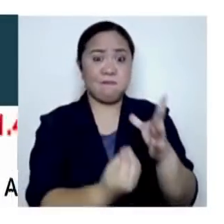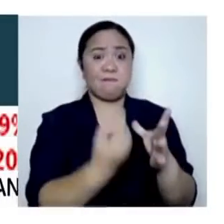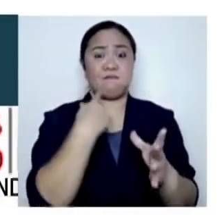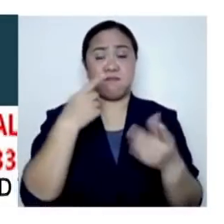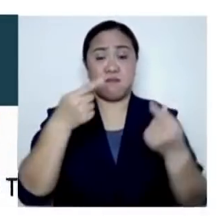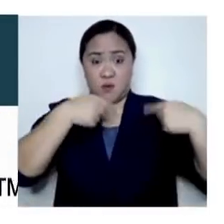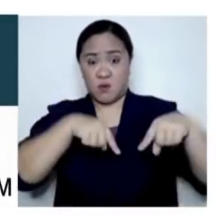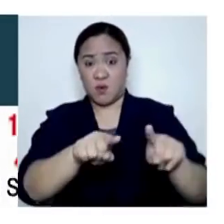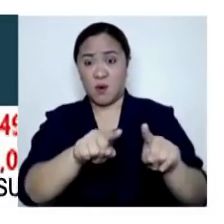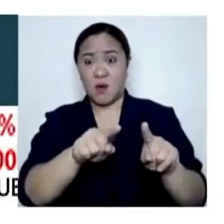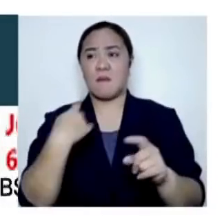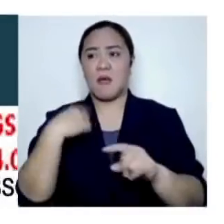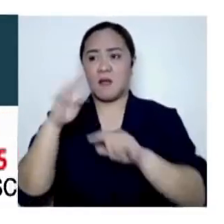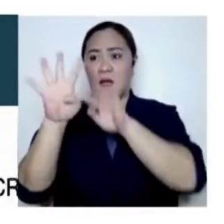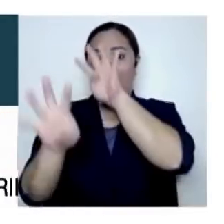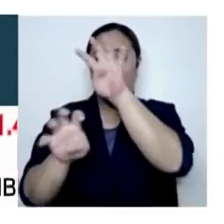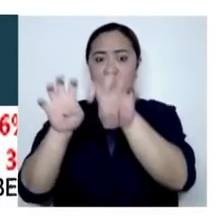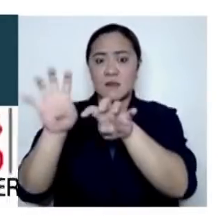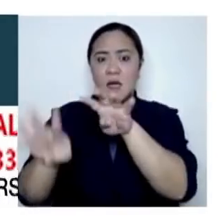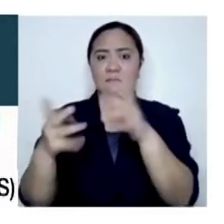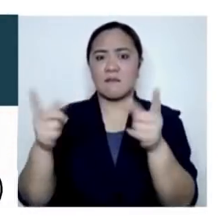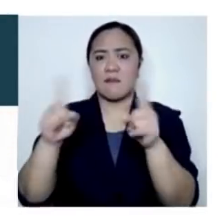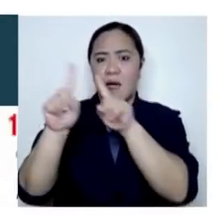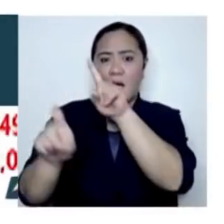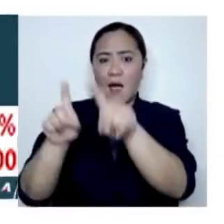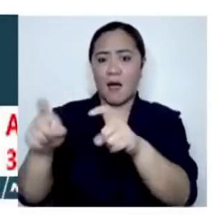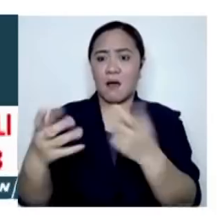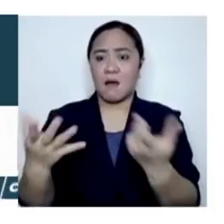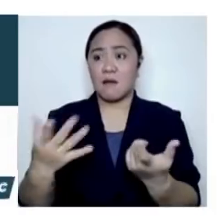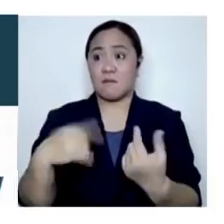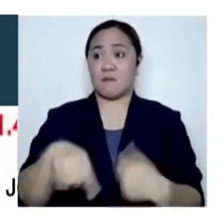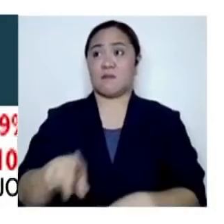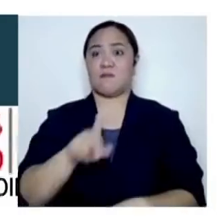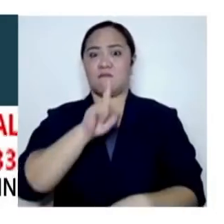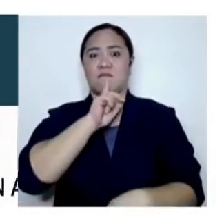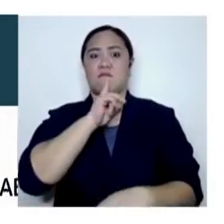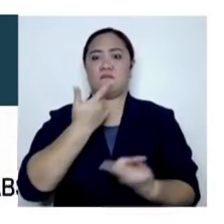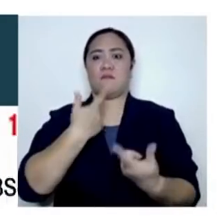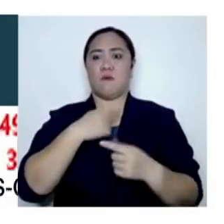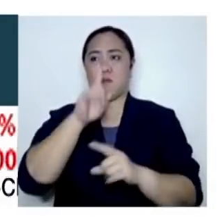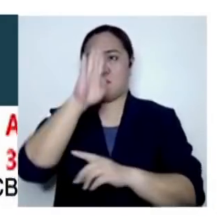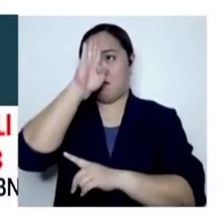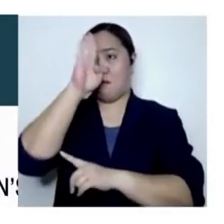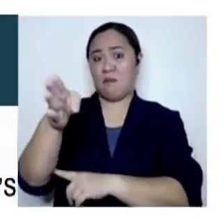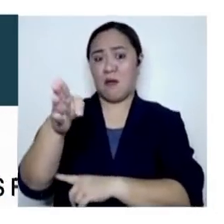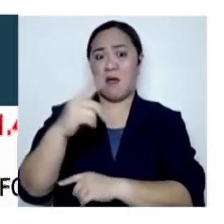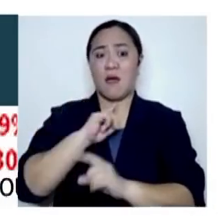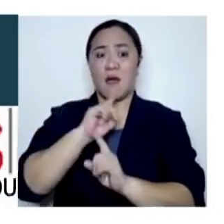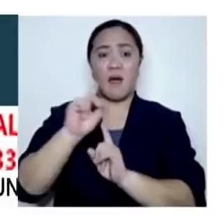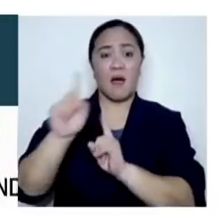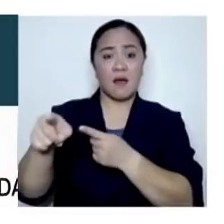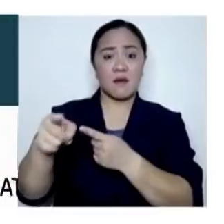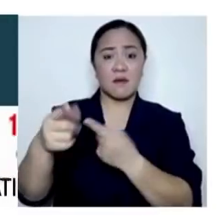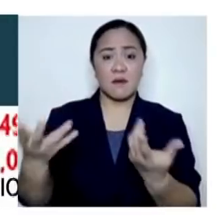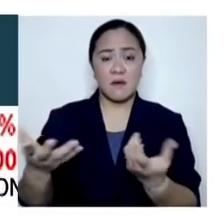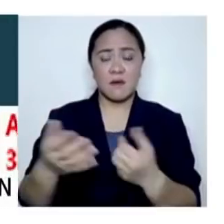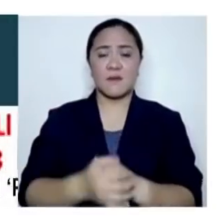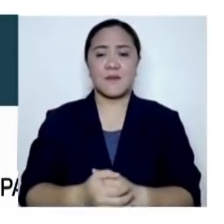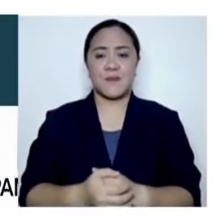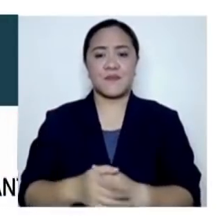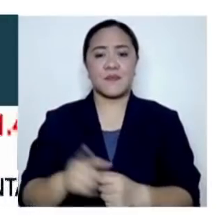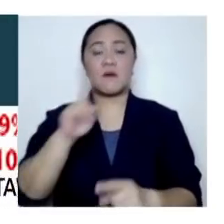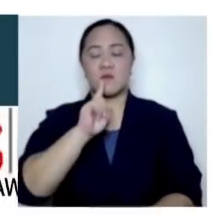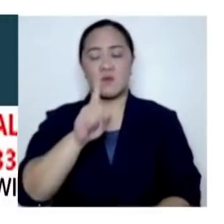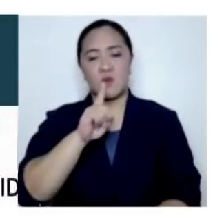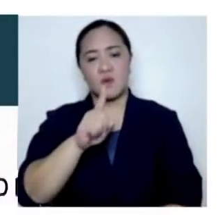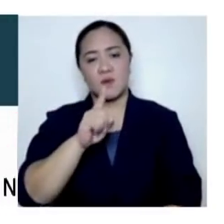be asked a question, and they're not famous for answering questions directly. It was actually at one point kind of frustrating because you